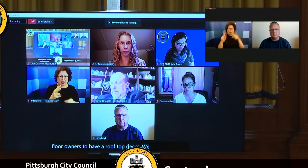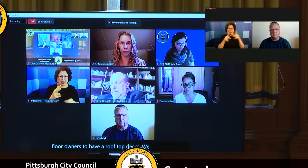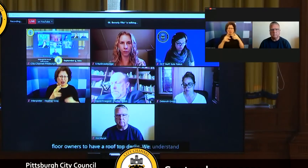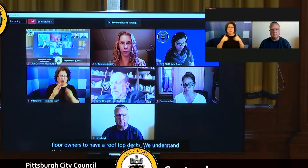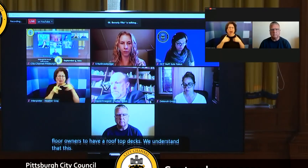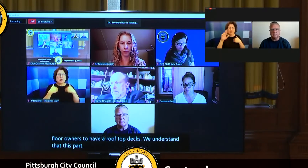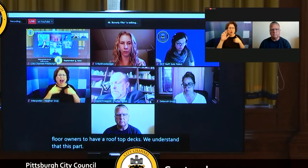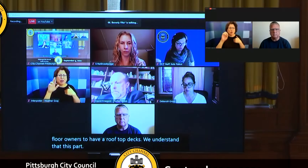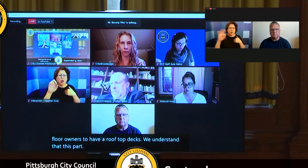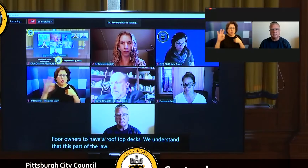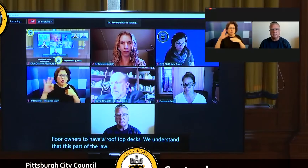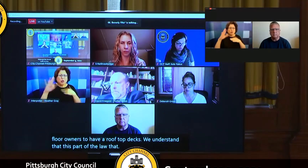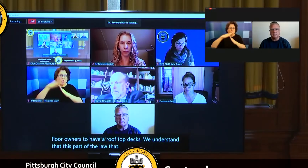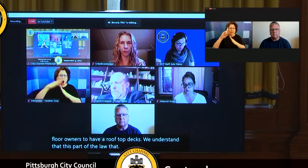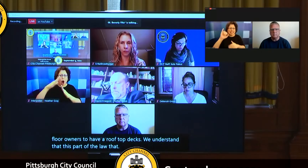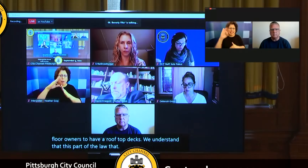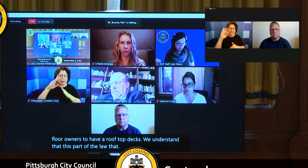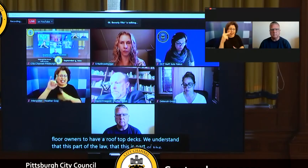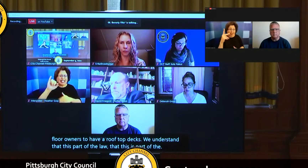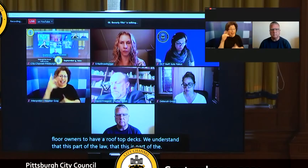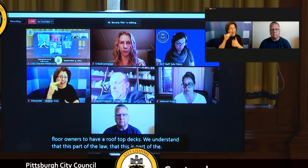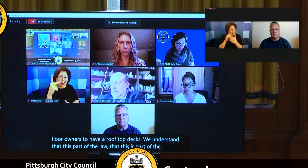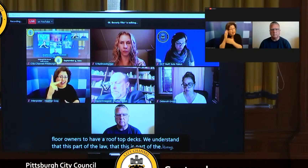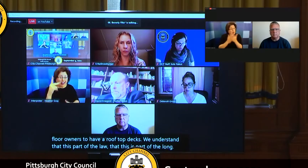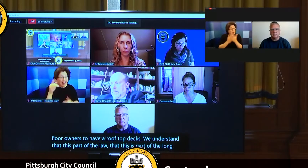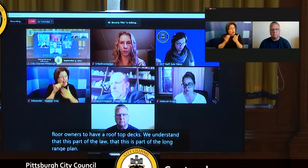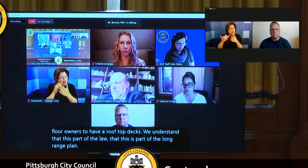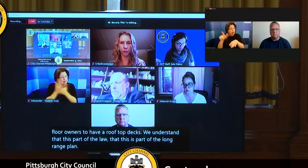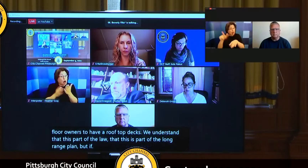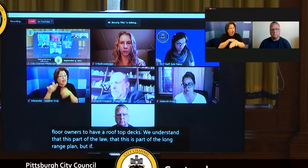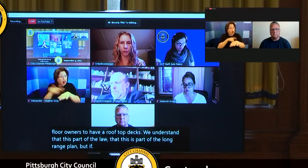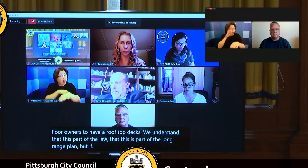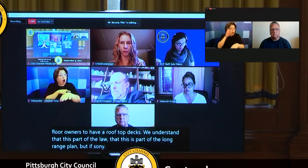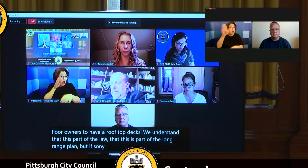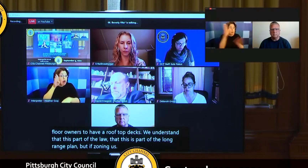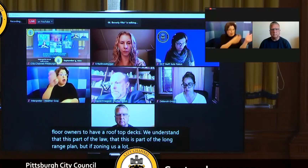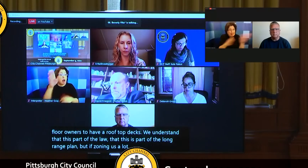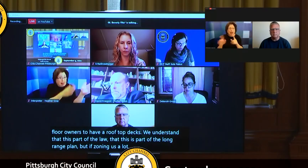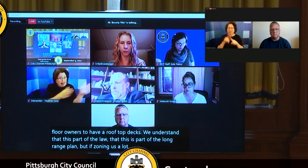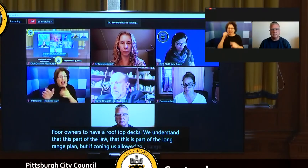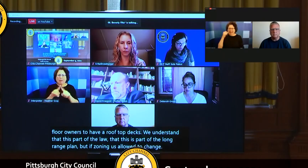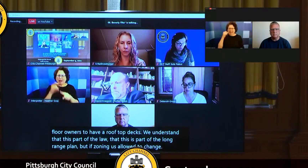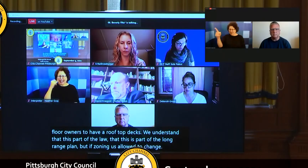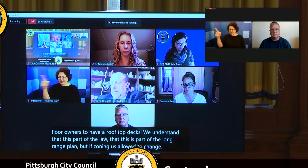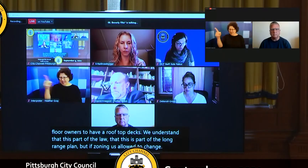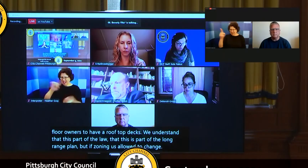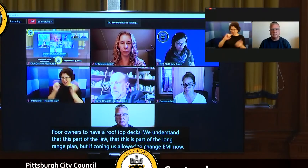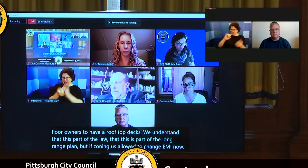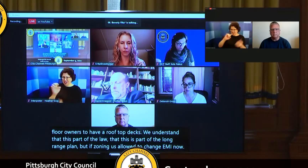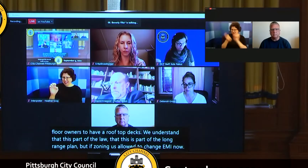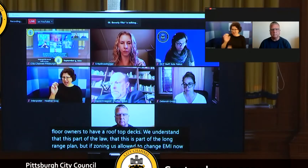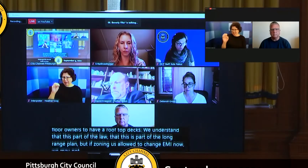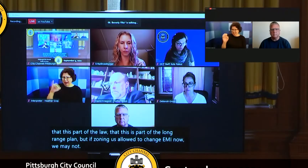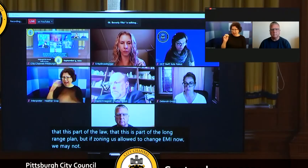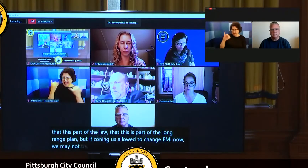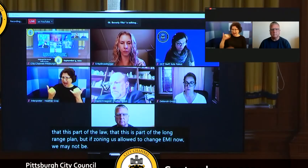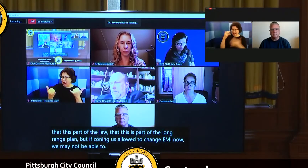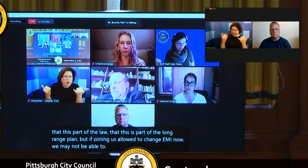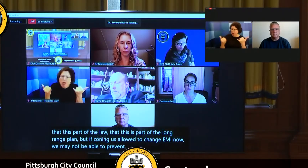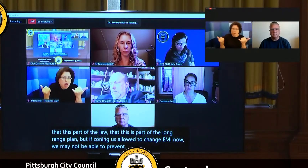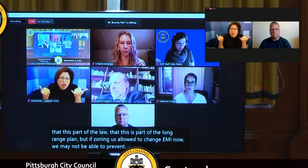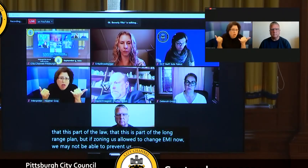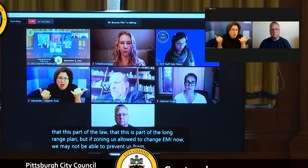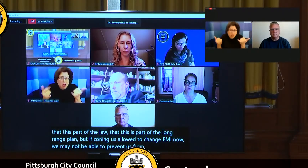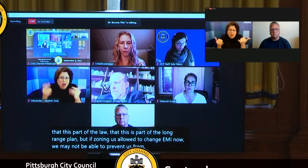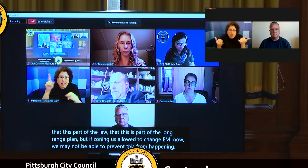part of the long-range plan, but if zoning is allowed to change to EMI now, we may not be able to prevent this from